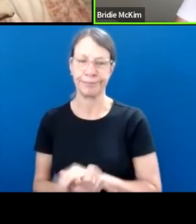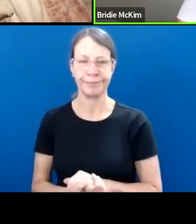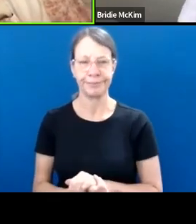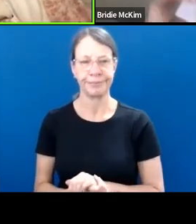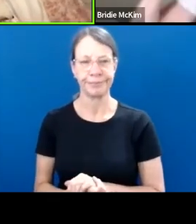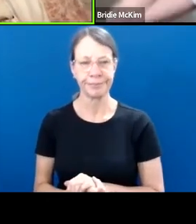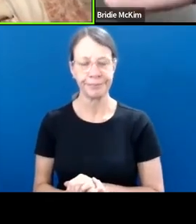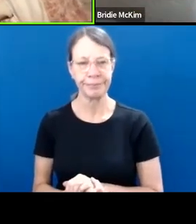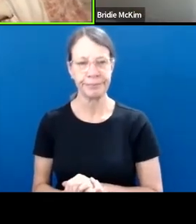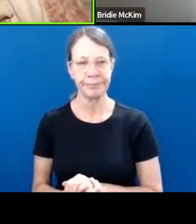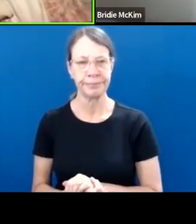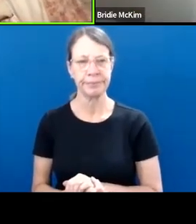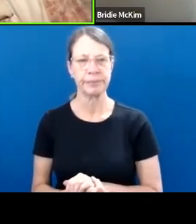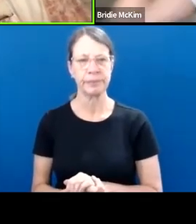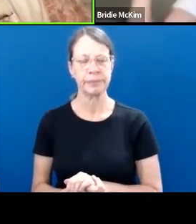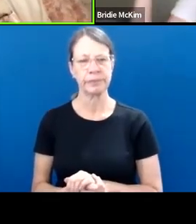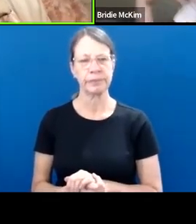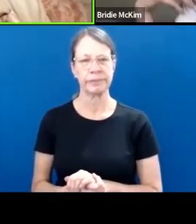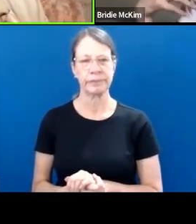not